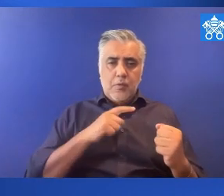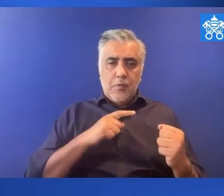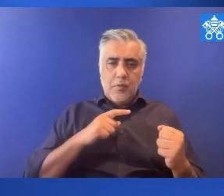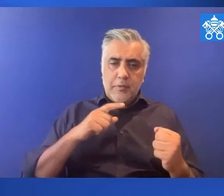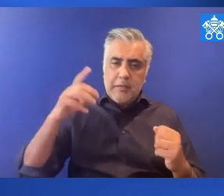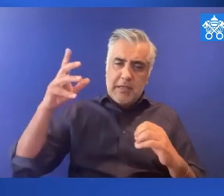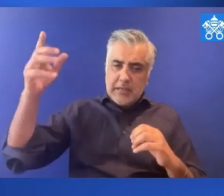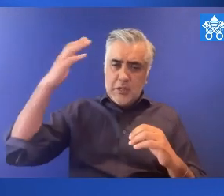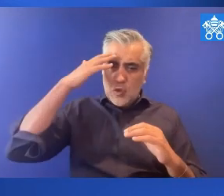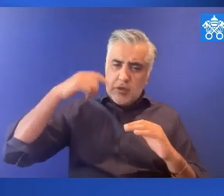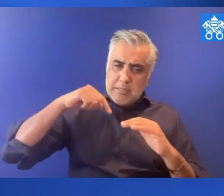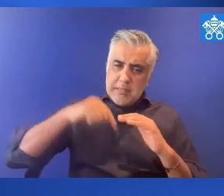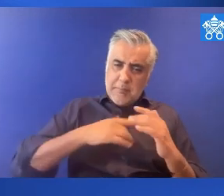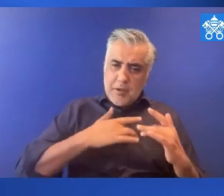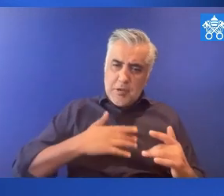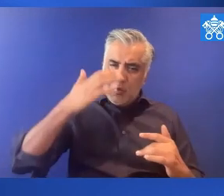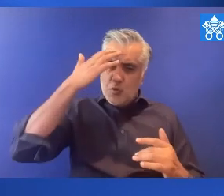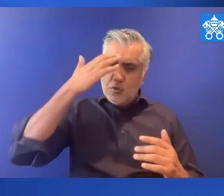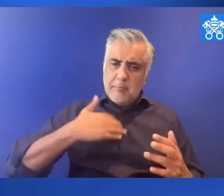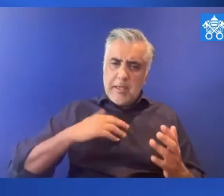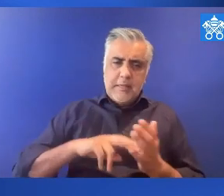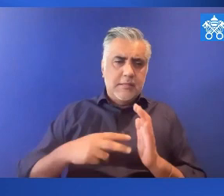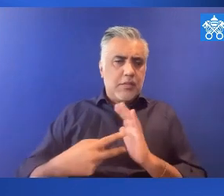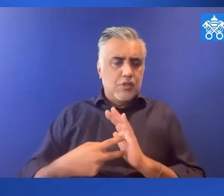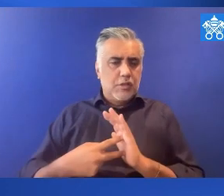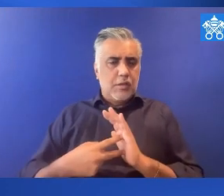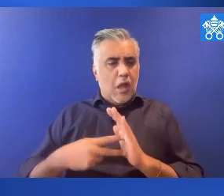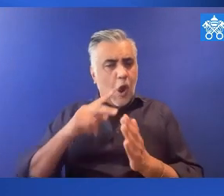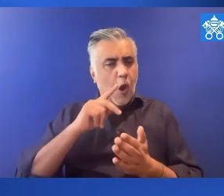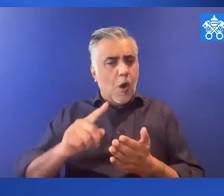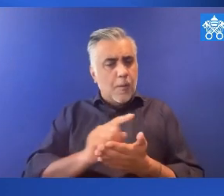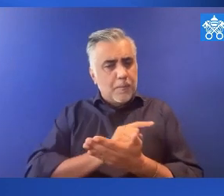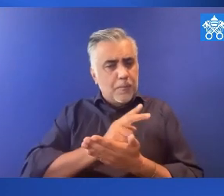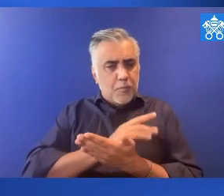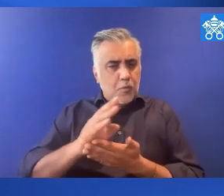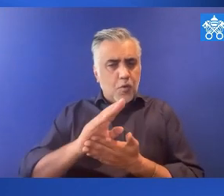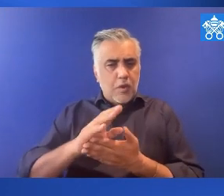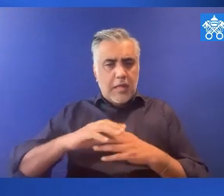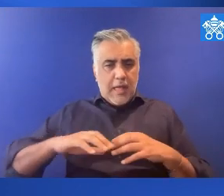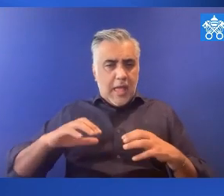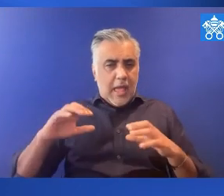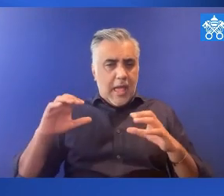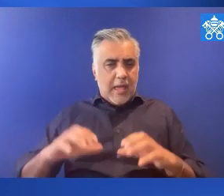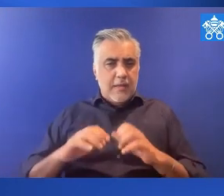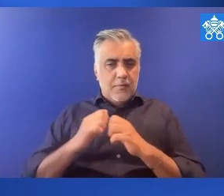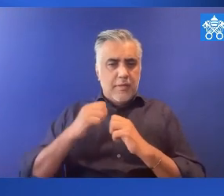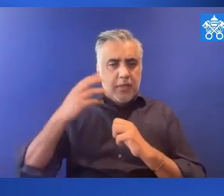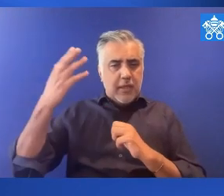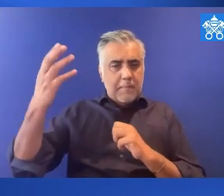Lord sees the depths of our hearts. He knows my intention was pure.